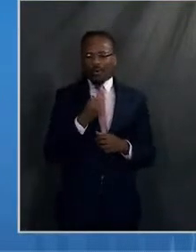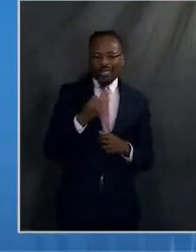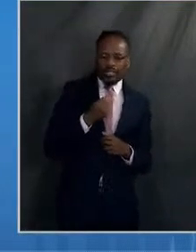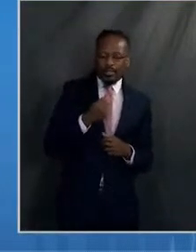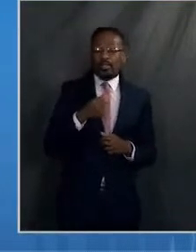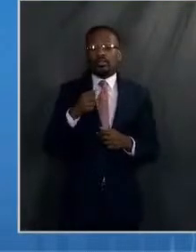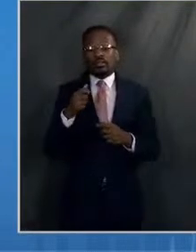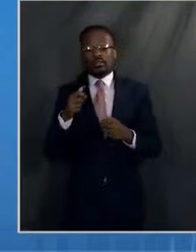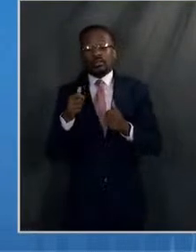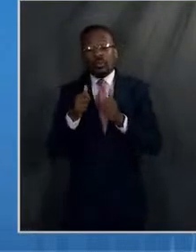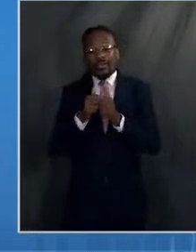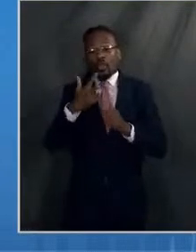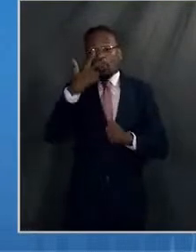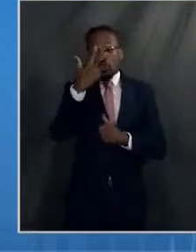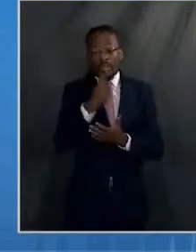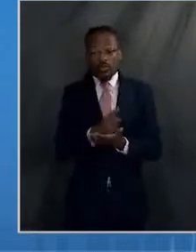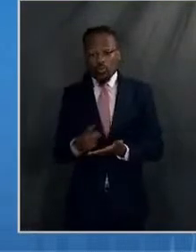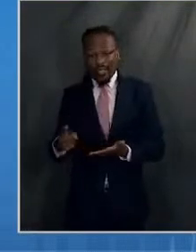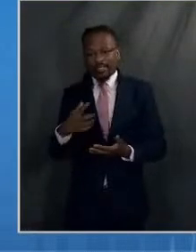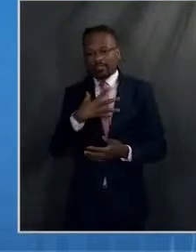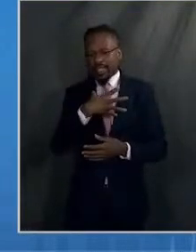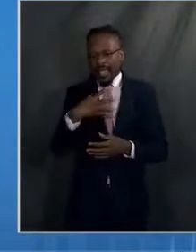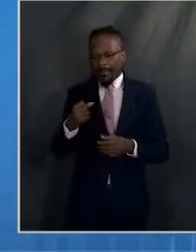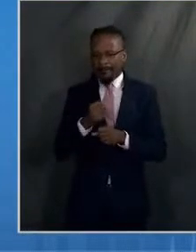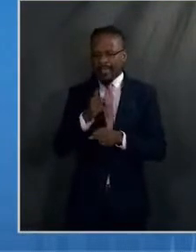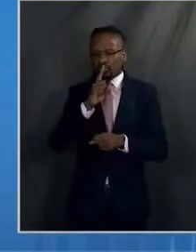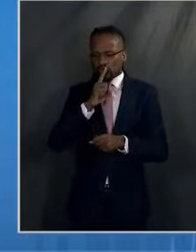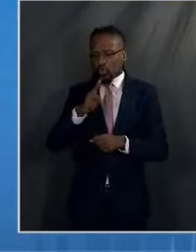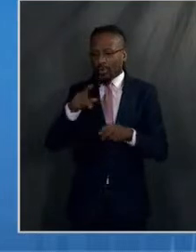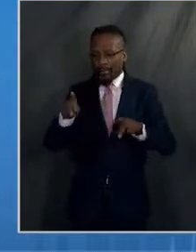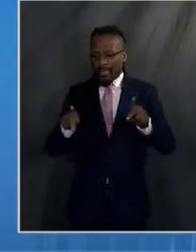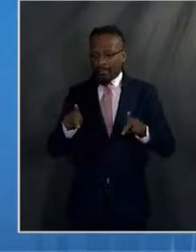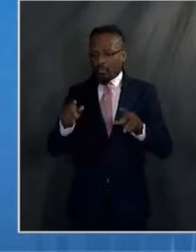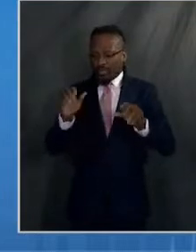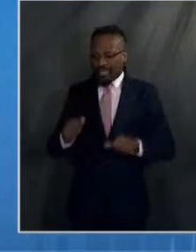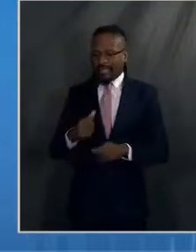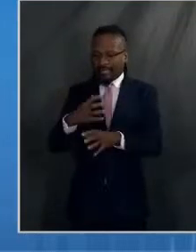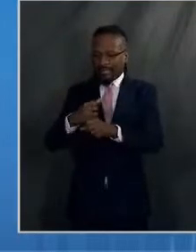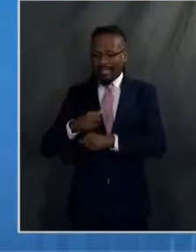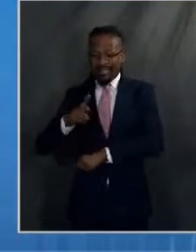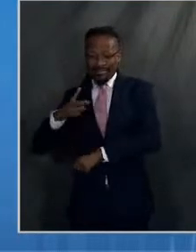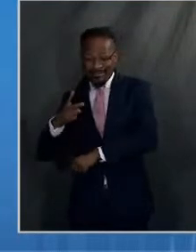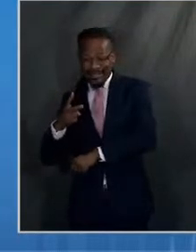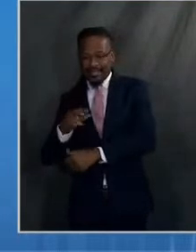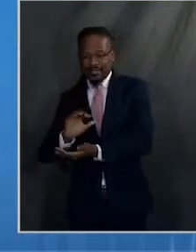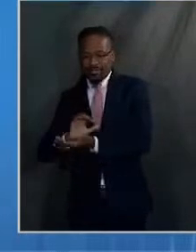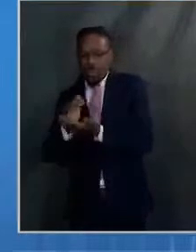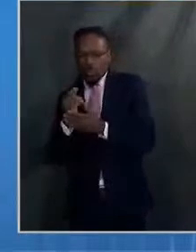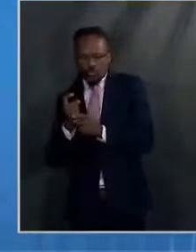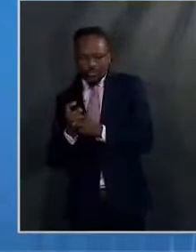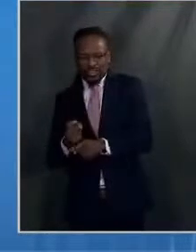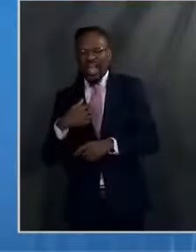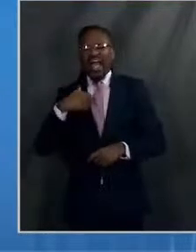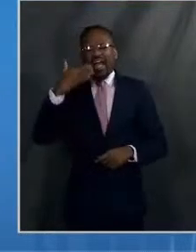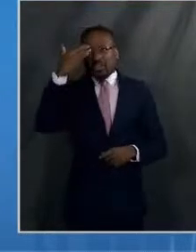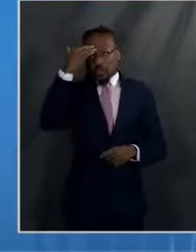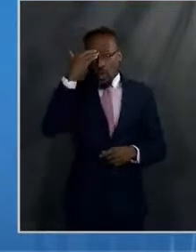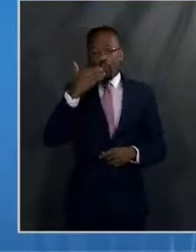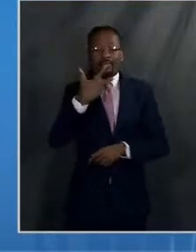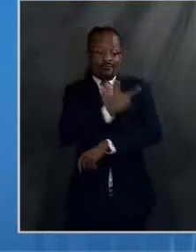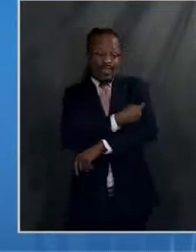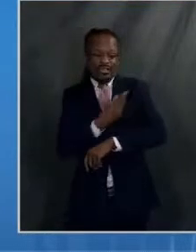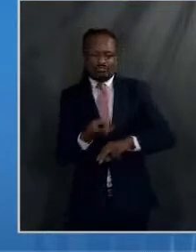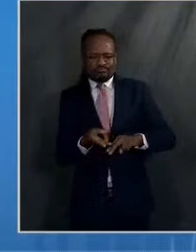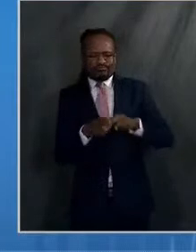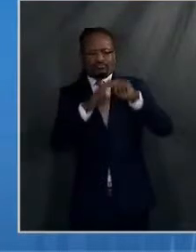in 3 weeks prioritize people getting second doses. I know that vaccine production has ramped up, but has